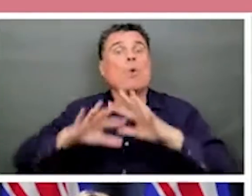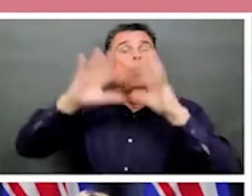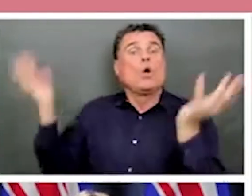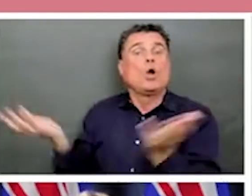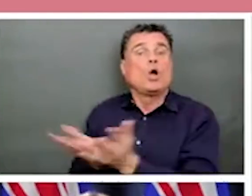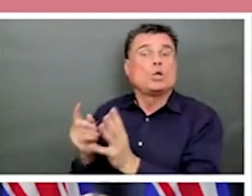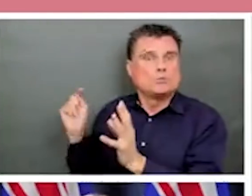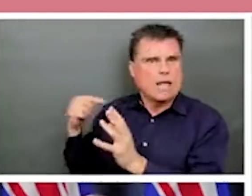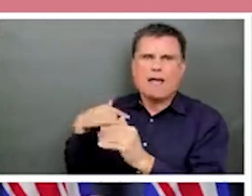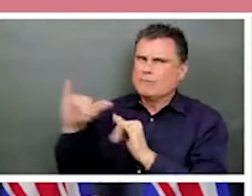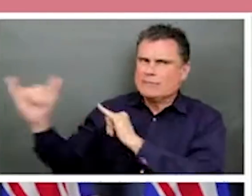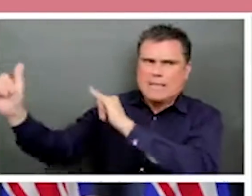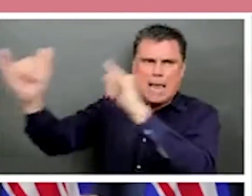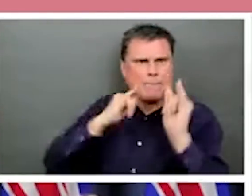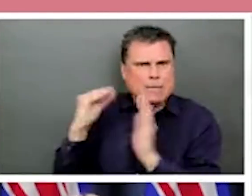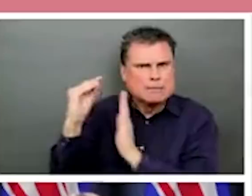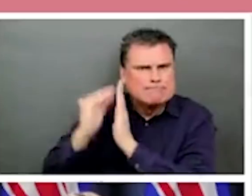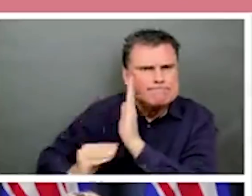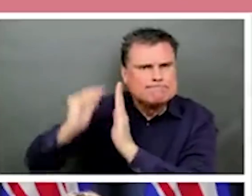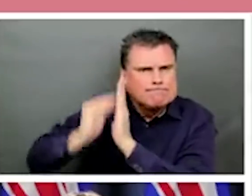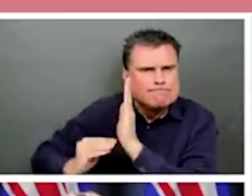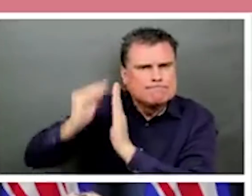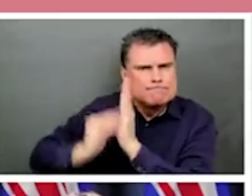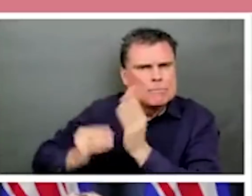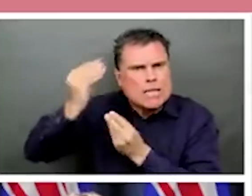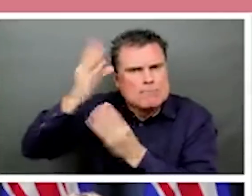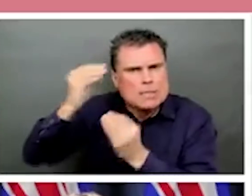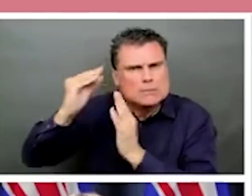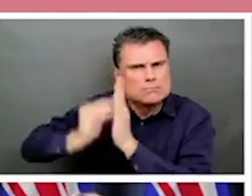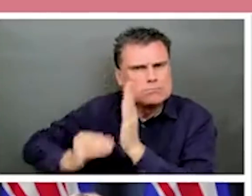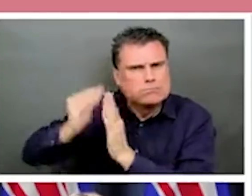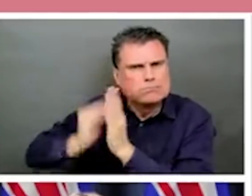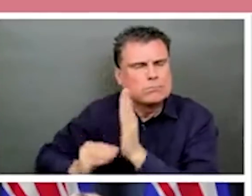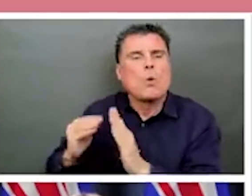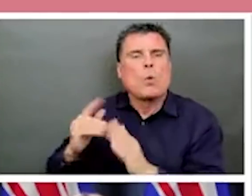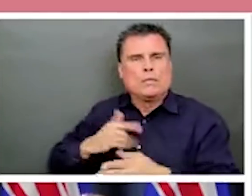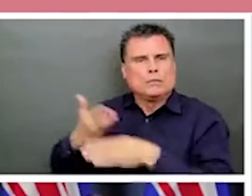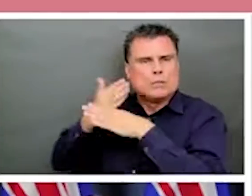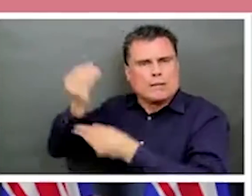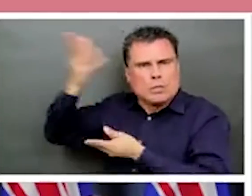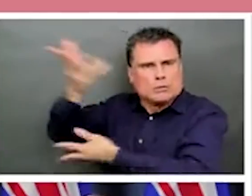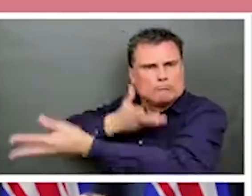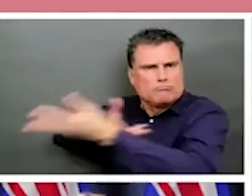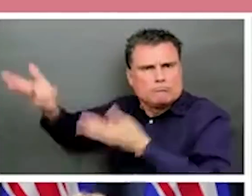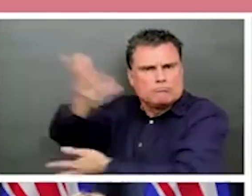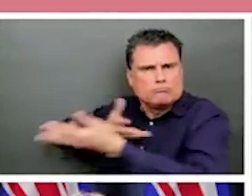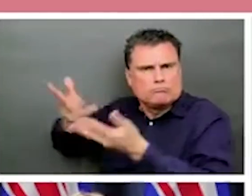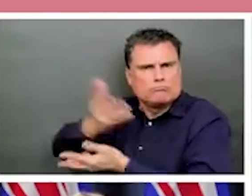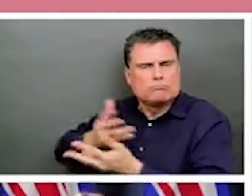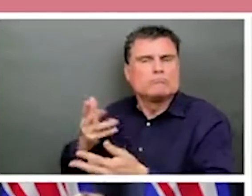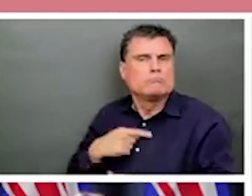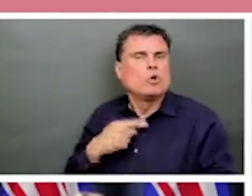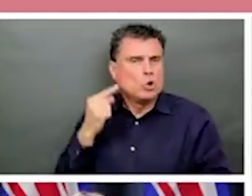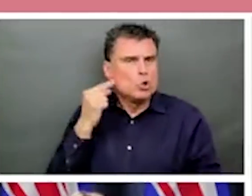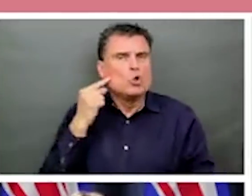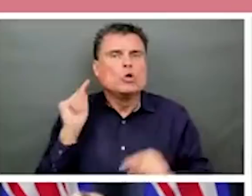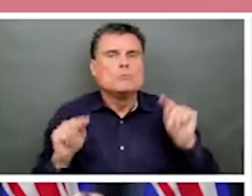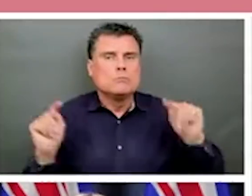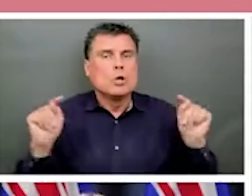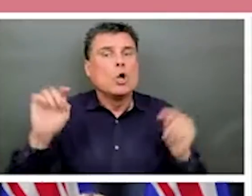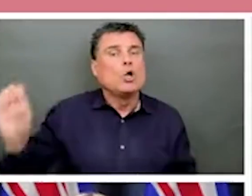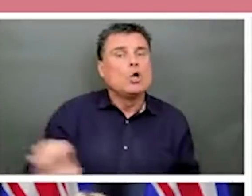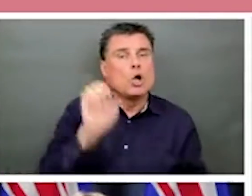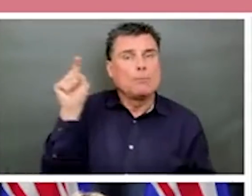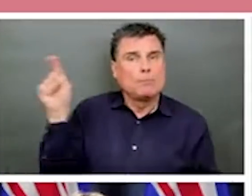share information, and we've heard about some of the concerns expressed with vaccines in Europe, and it